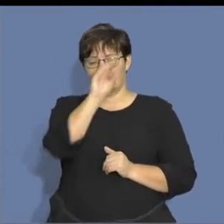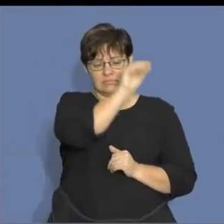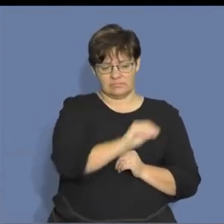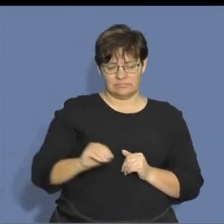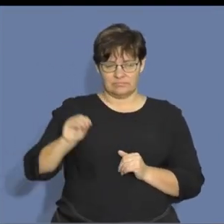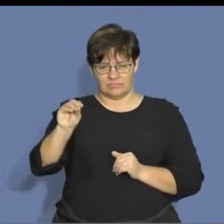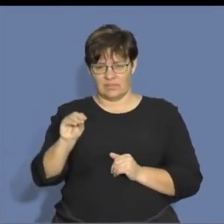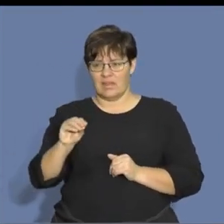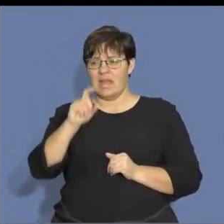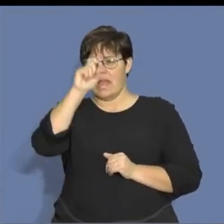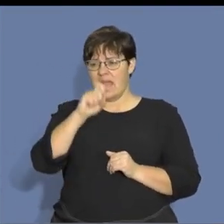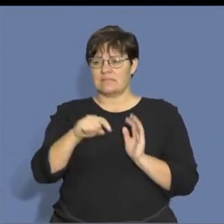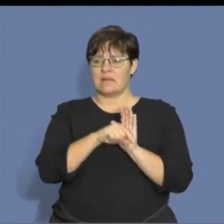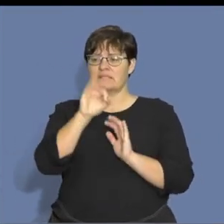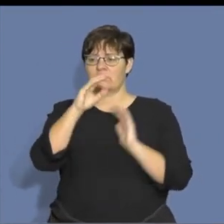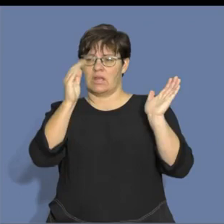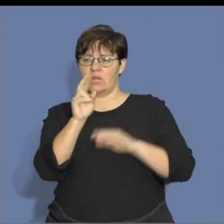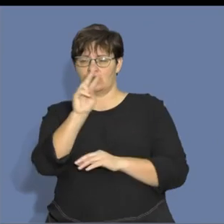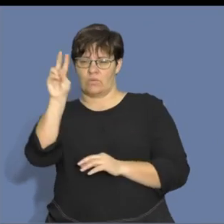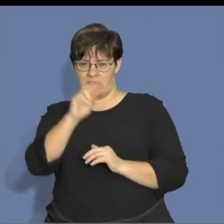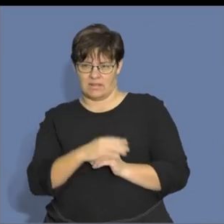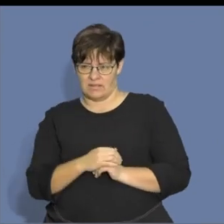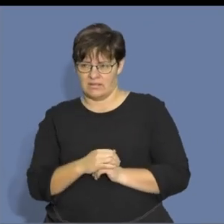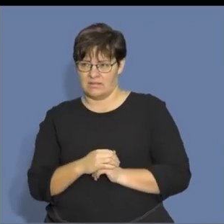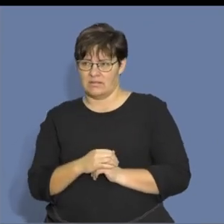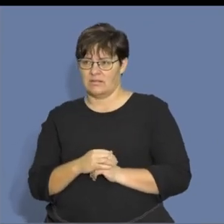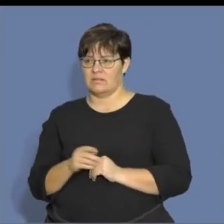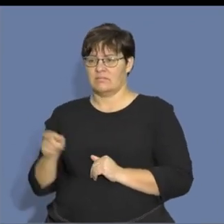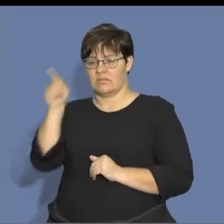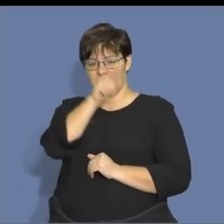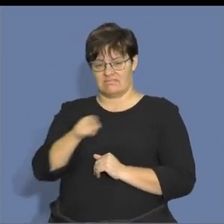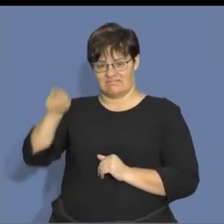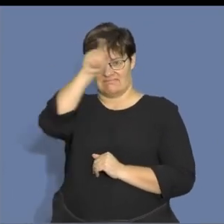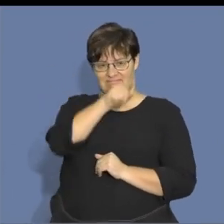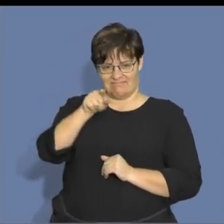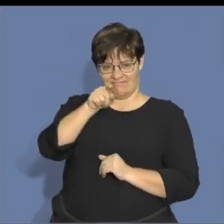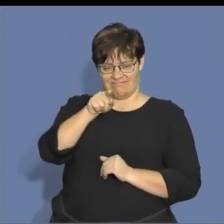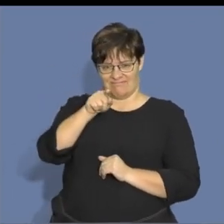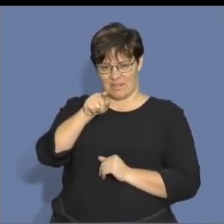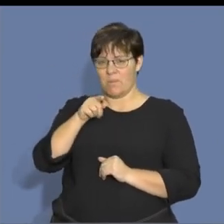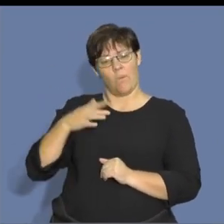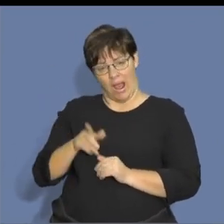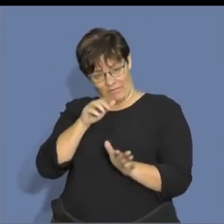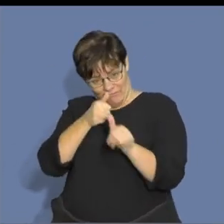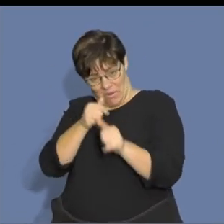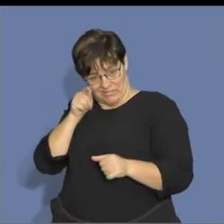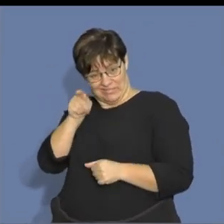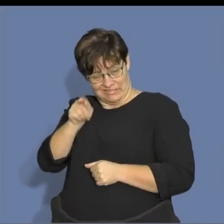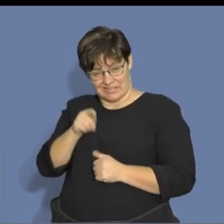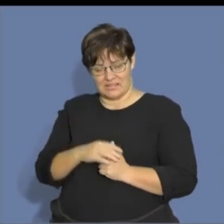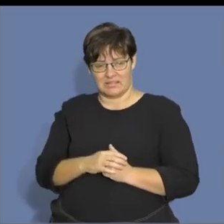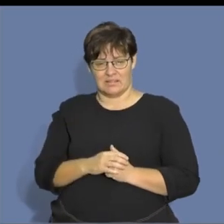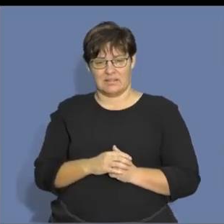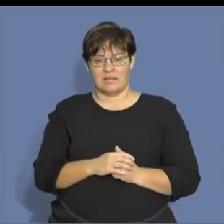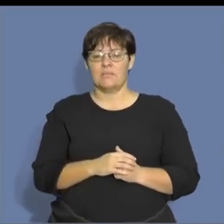change it into an X minus 3 because this is what it's supposed to look like. And when I get